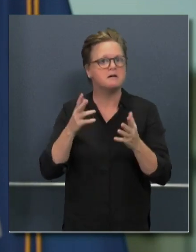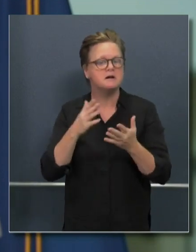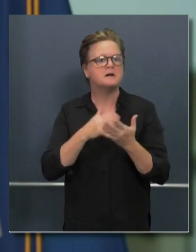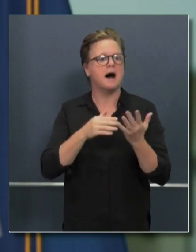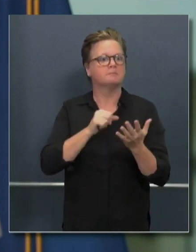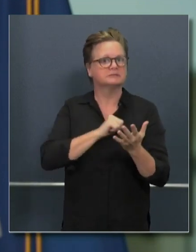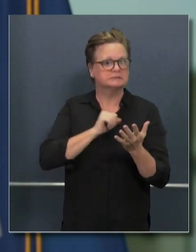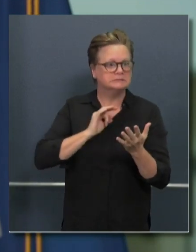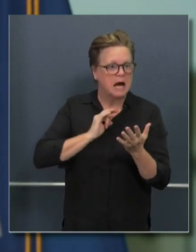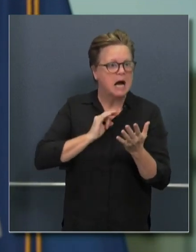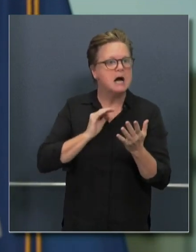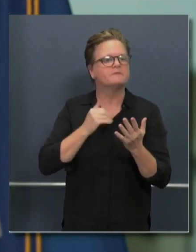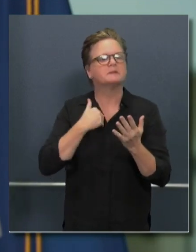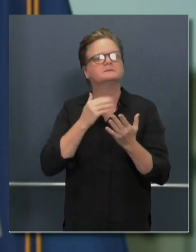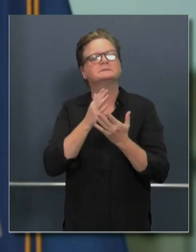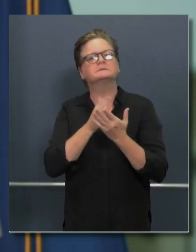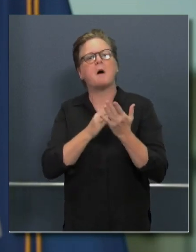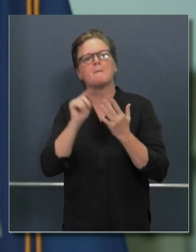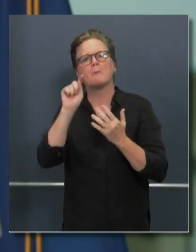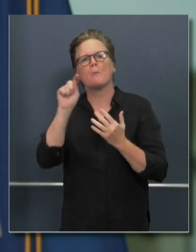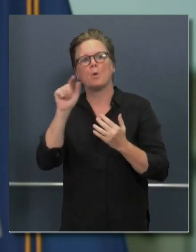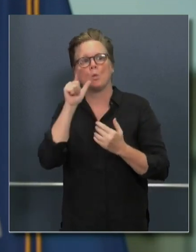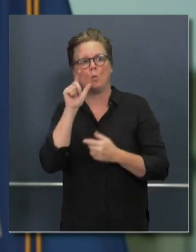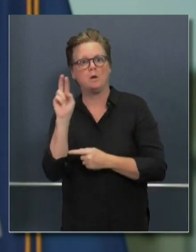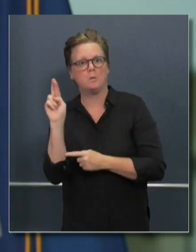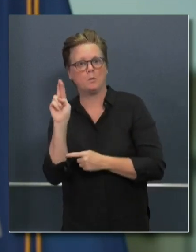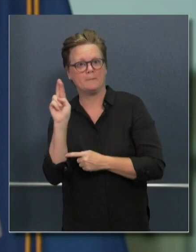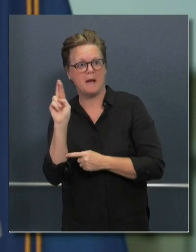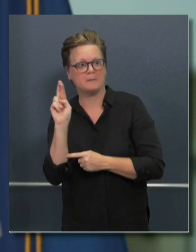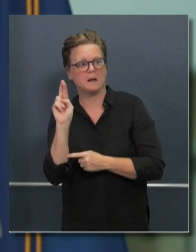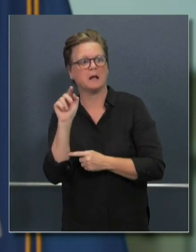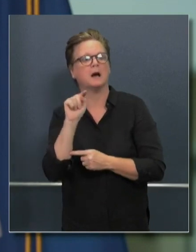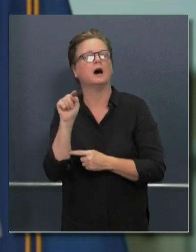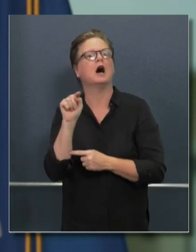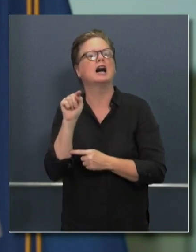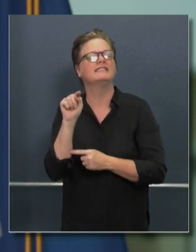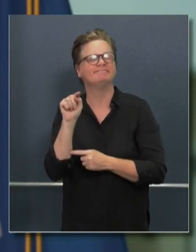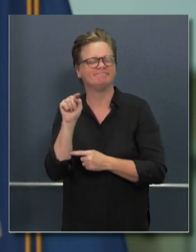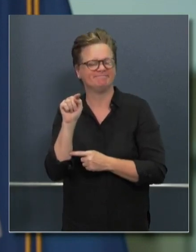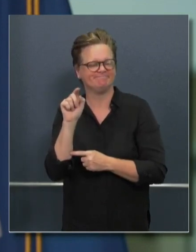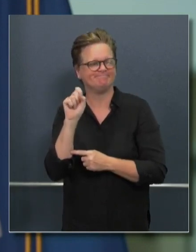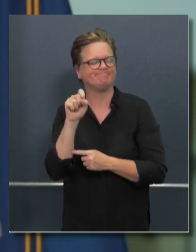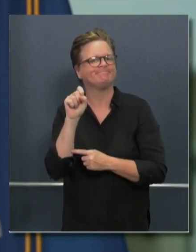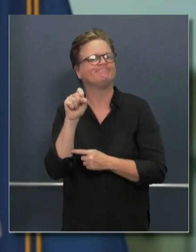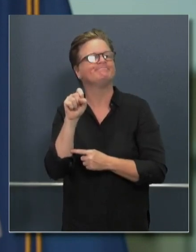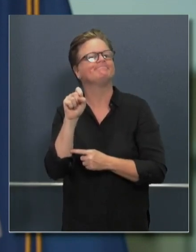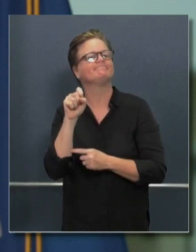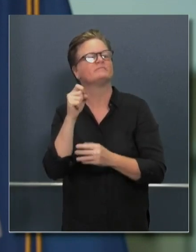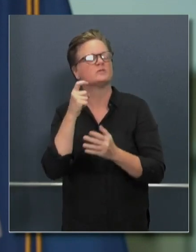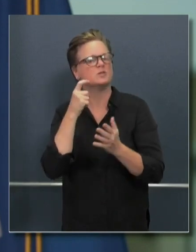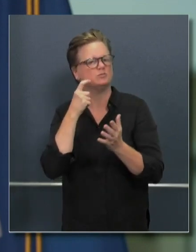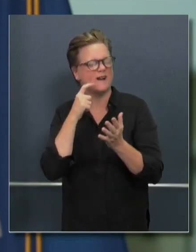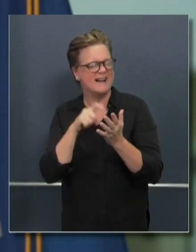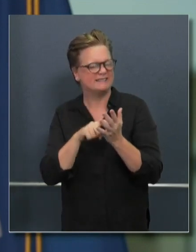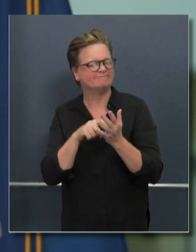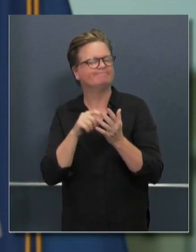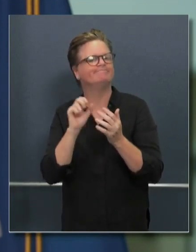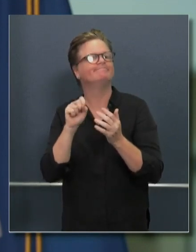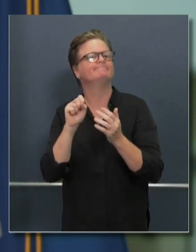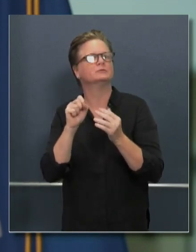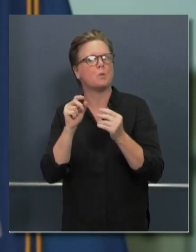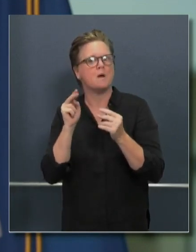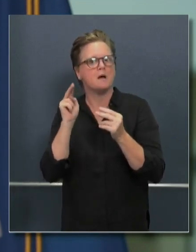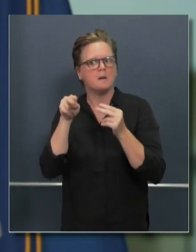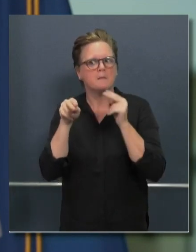some Republican legislative leaders that recognize we're going to have to do more. It's a question of when. Timing.